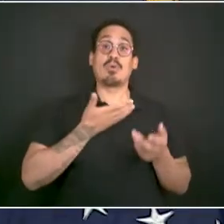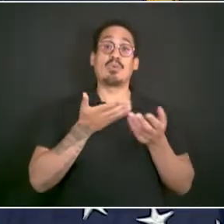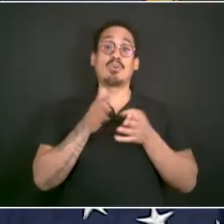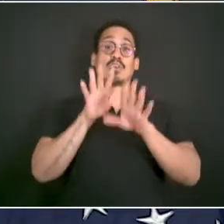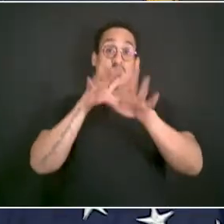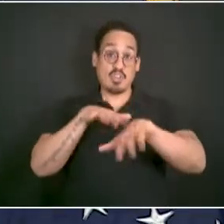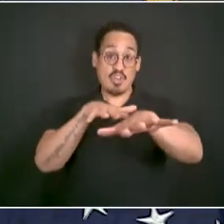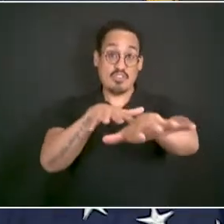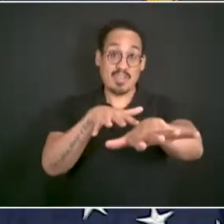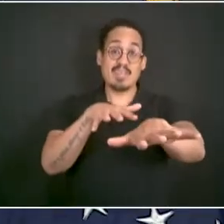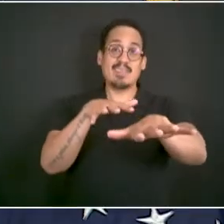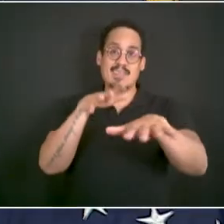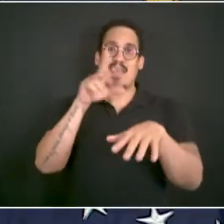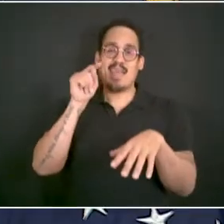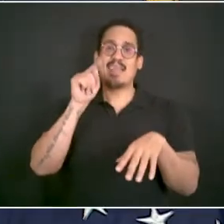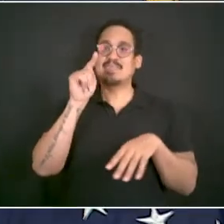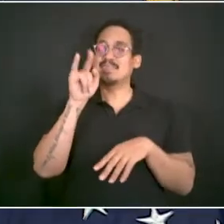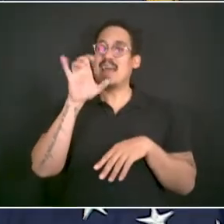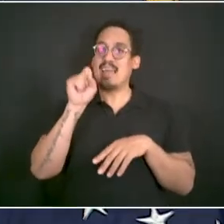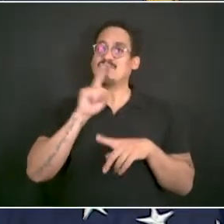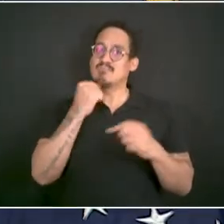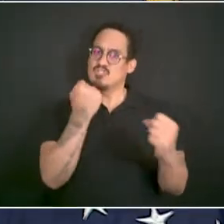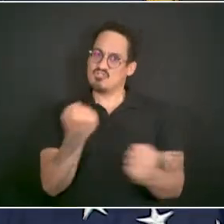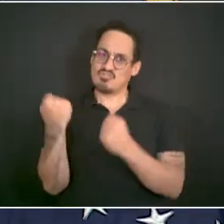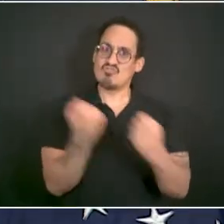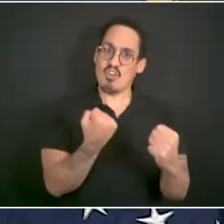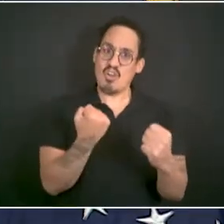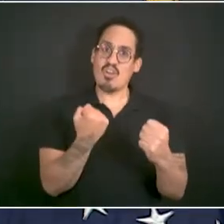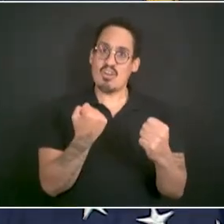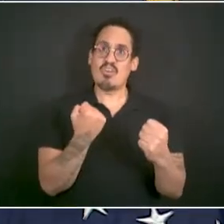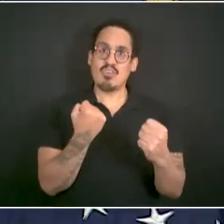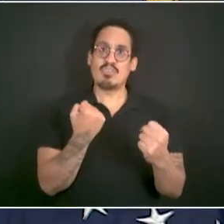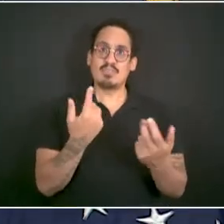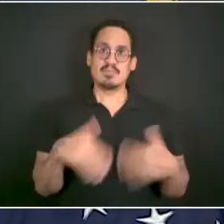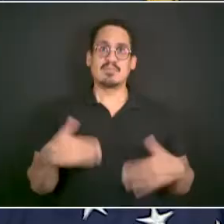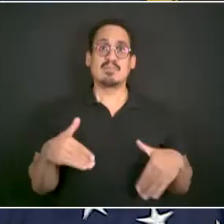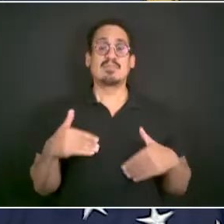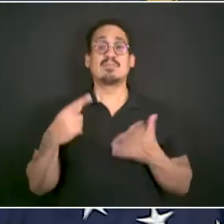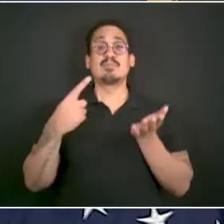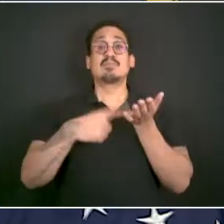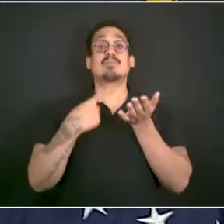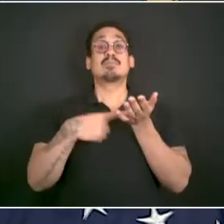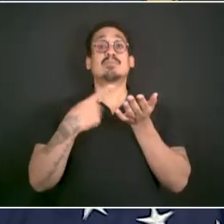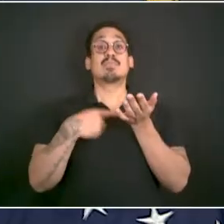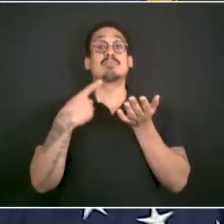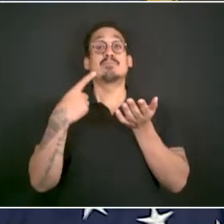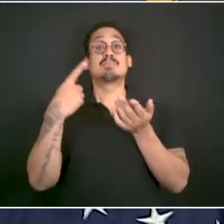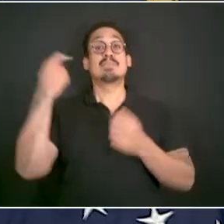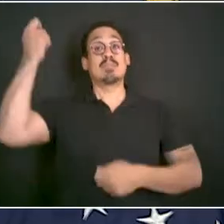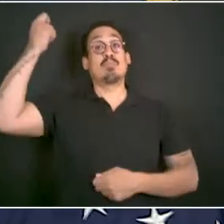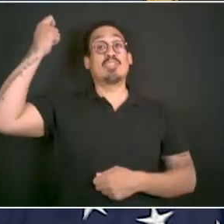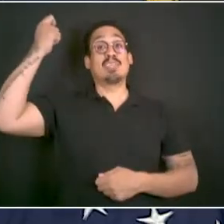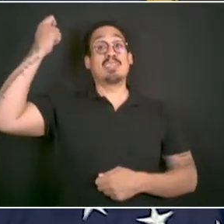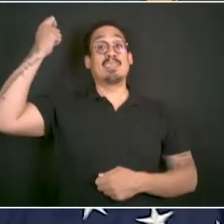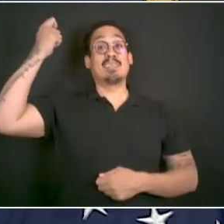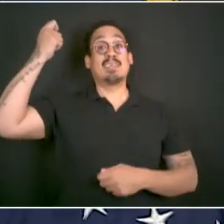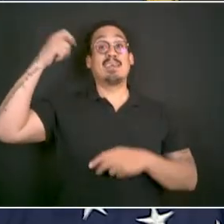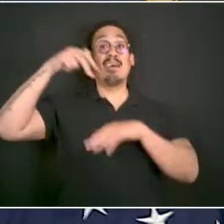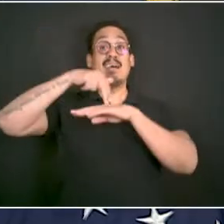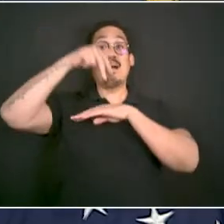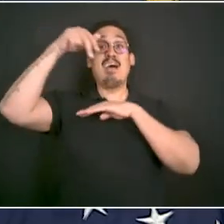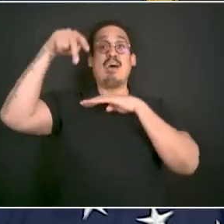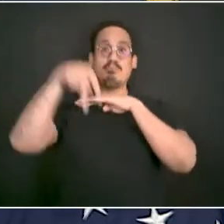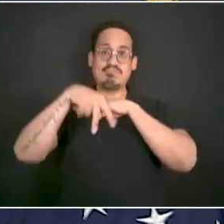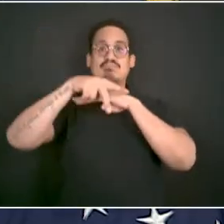don't realize that. Someone can jump into the river down by the Statue of Liberty and find their way all the way up to